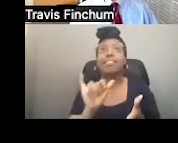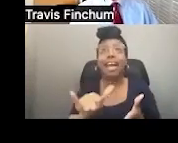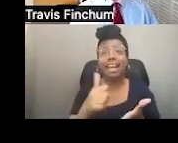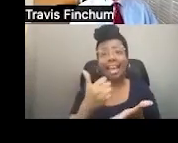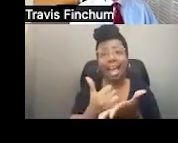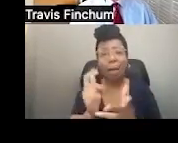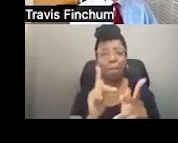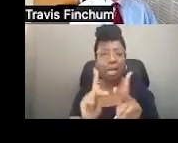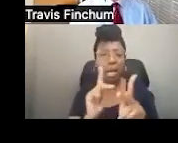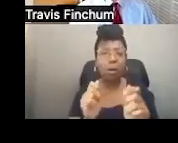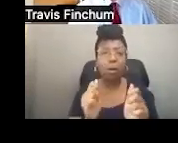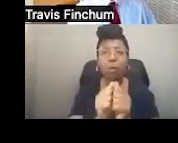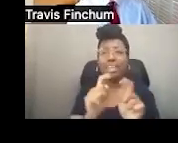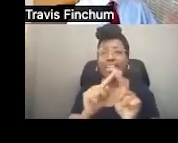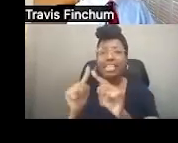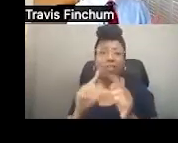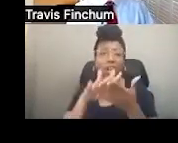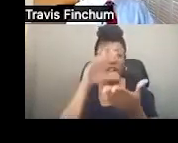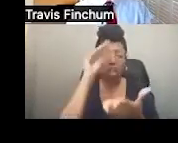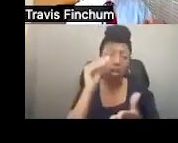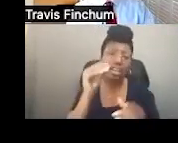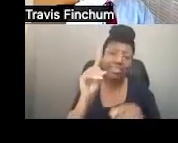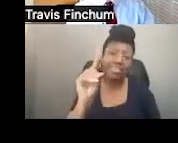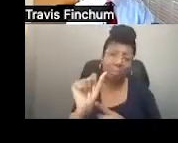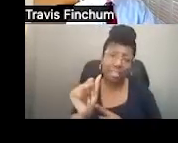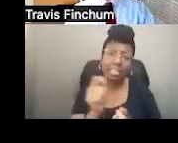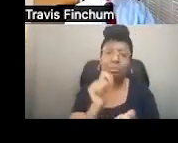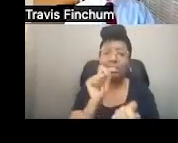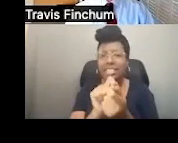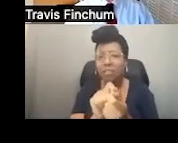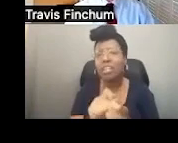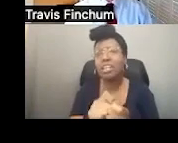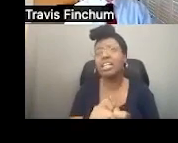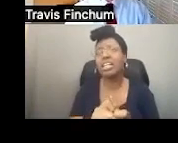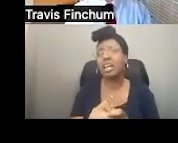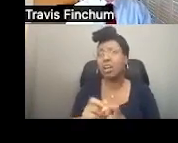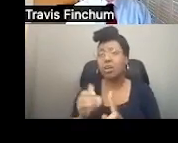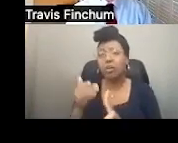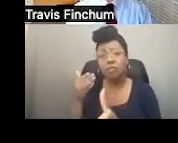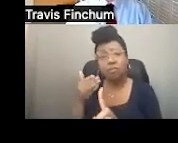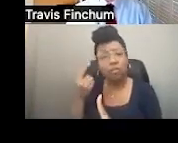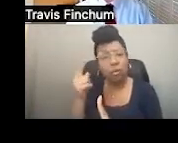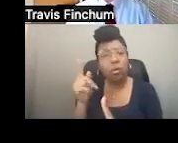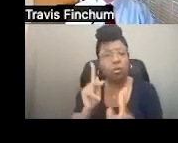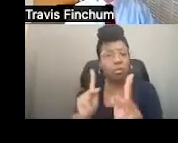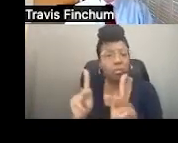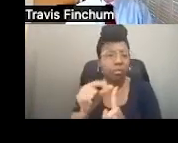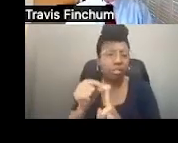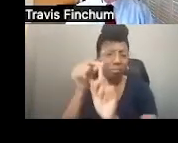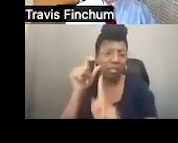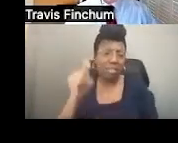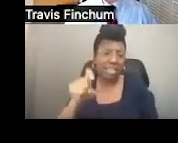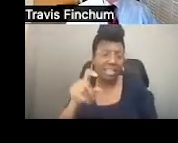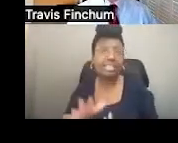intellectual and developmental disabilities. It is specifically designed and tailored to meet those types of unique needs. It